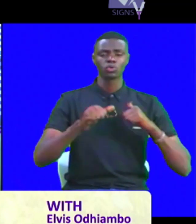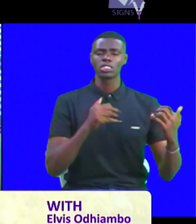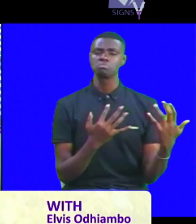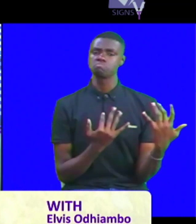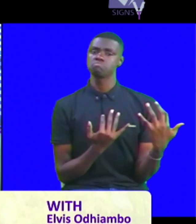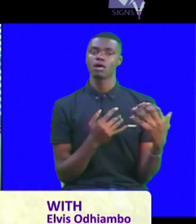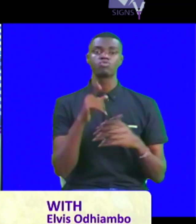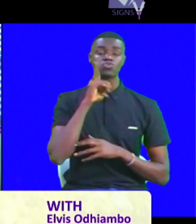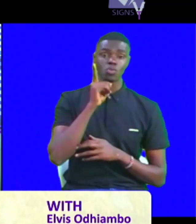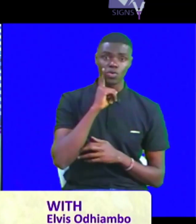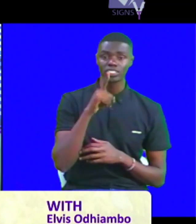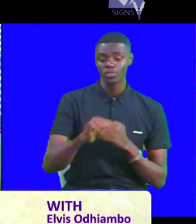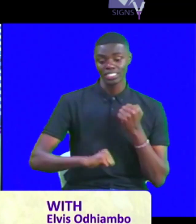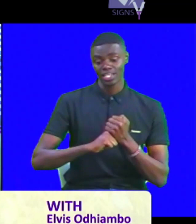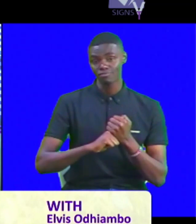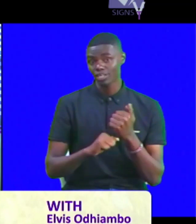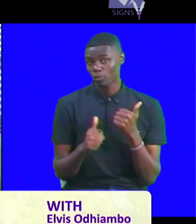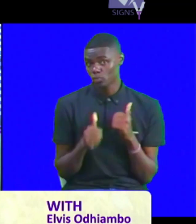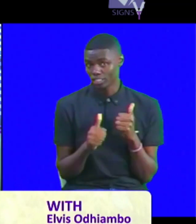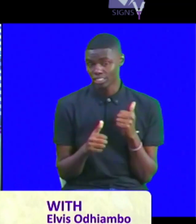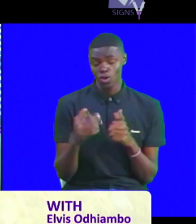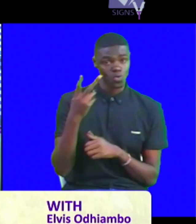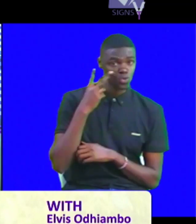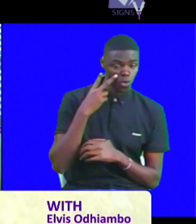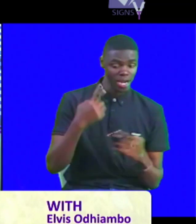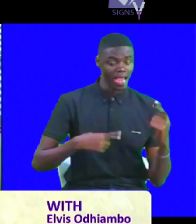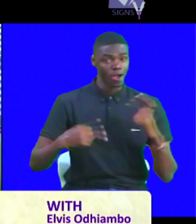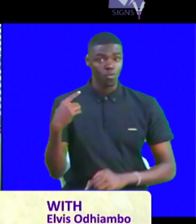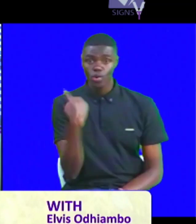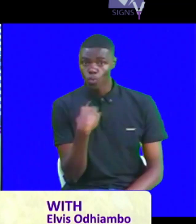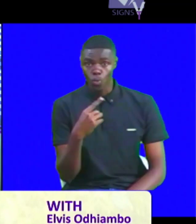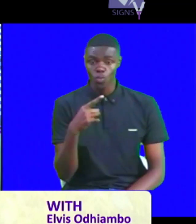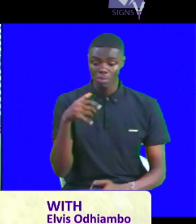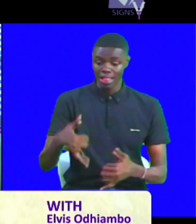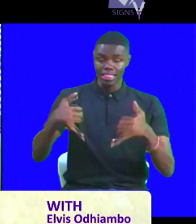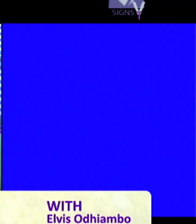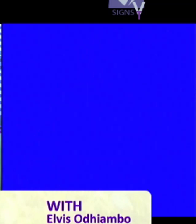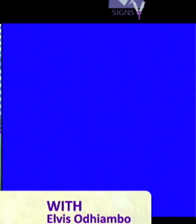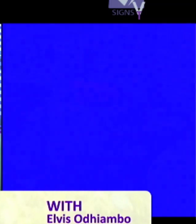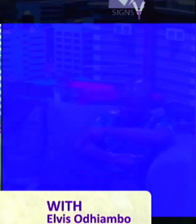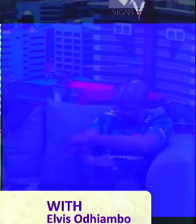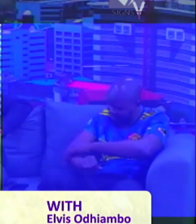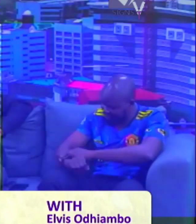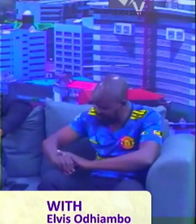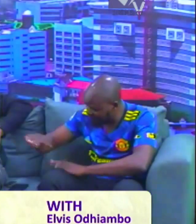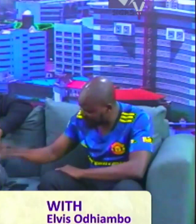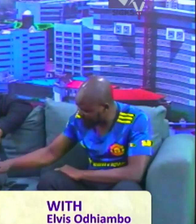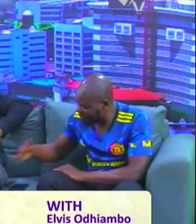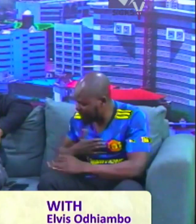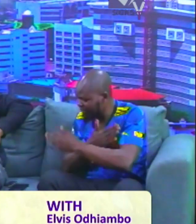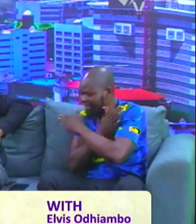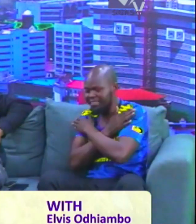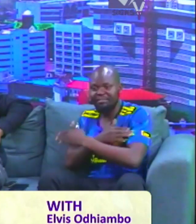it is big action is anticipated tomorrow. Wewe uko upande gani? Unaona nani atashinda hii this cup tomorrow,